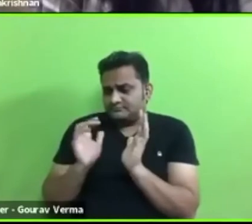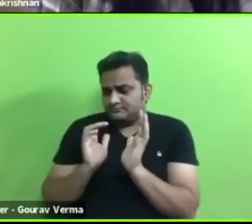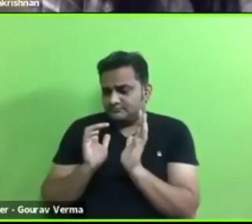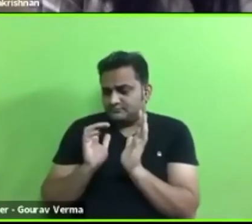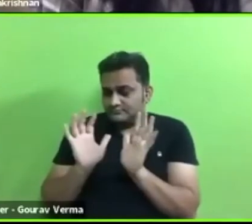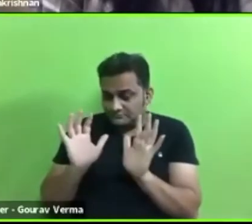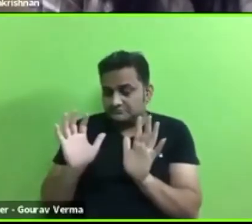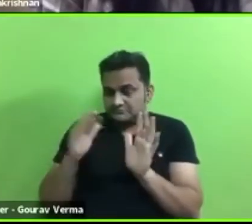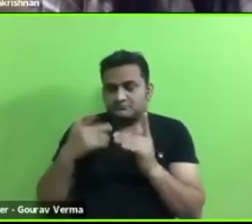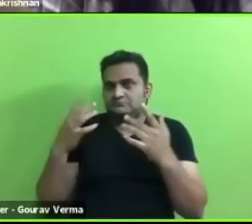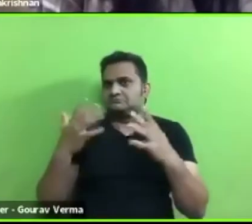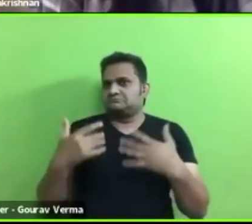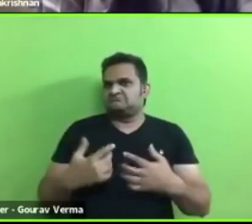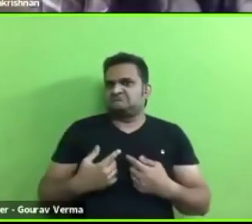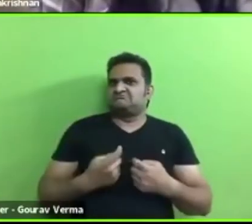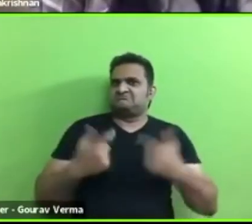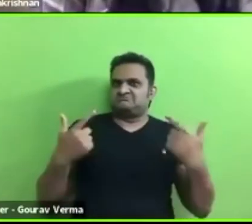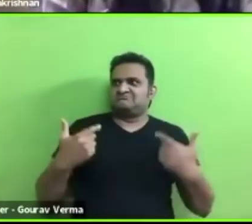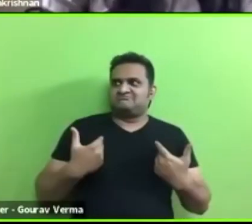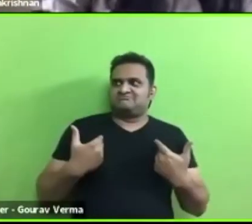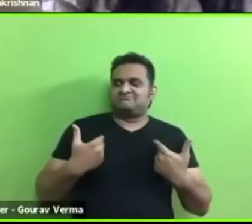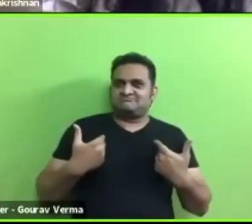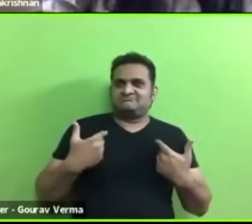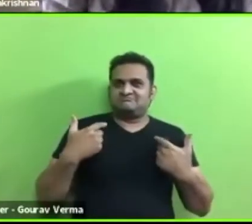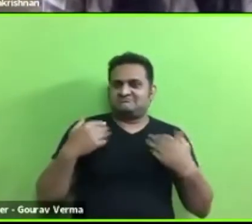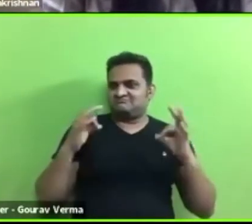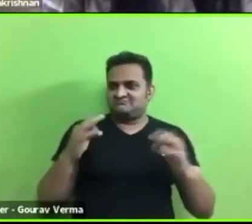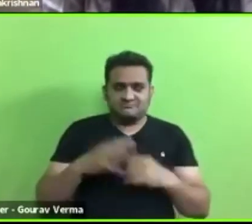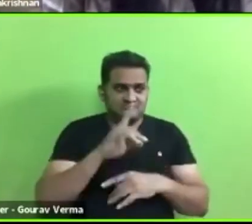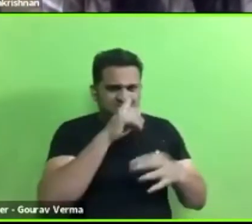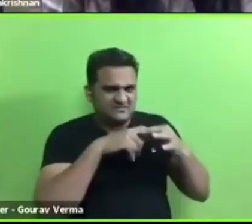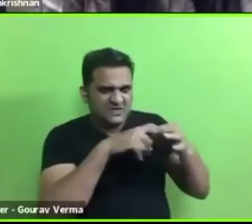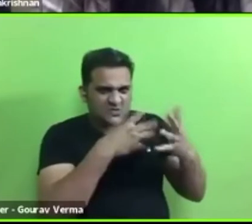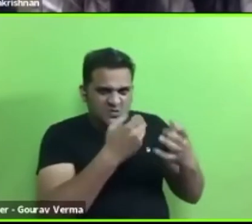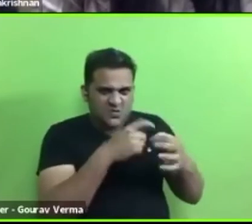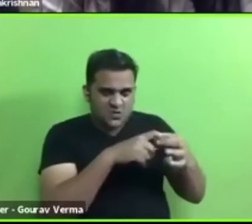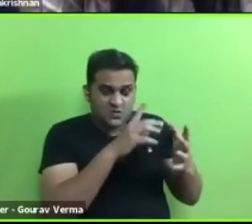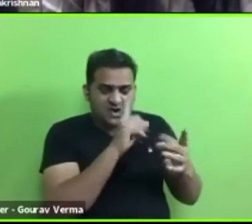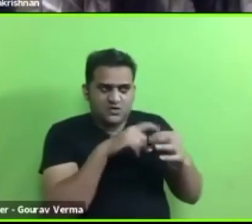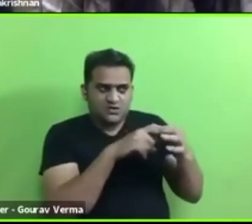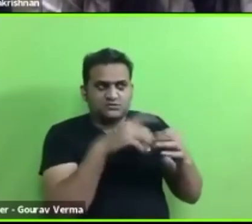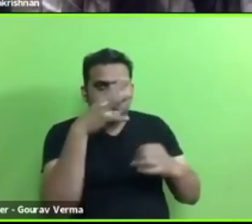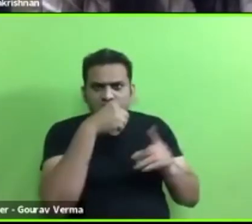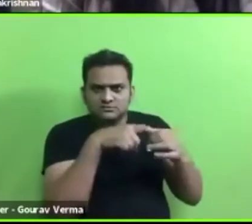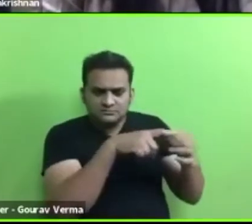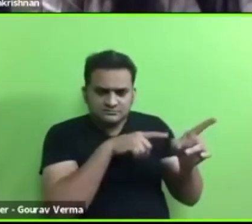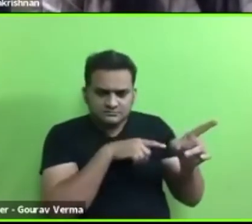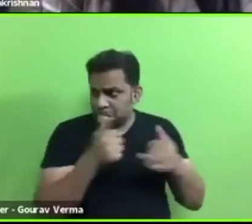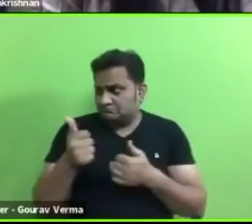I became rich today. I know, Suraj, I have a question for you. I have a question for Suraj.